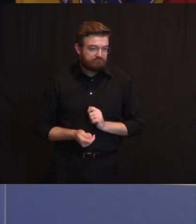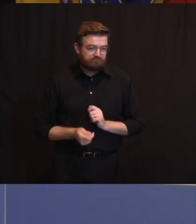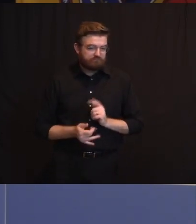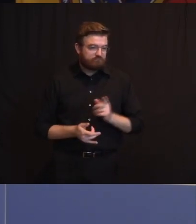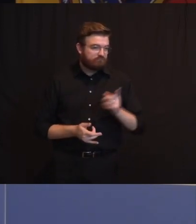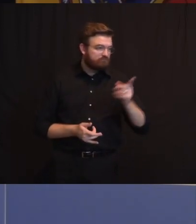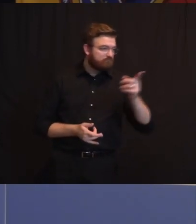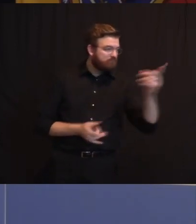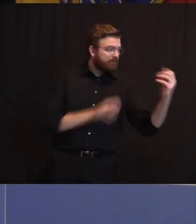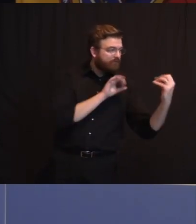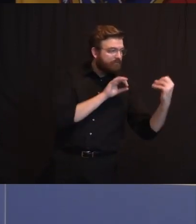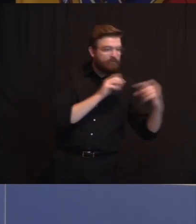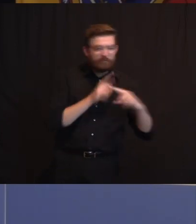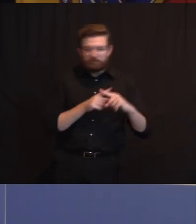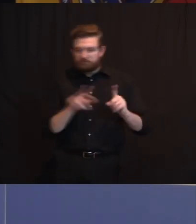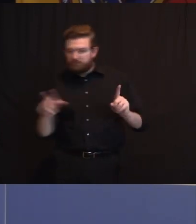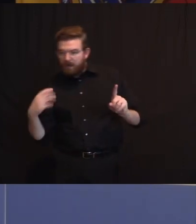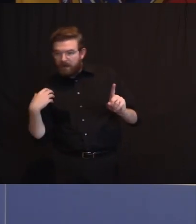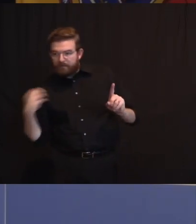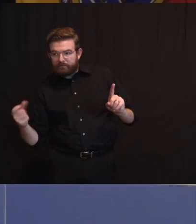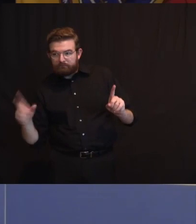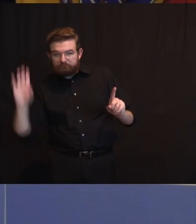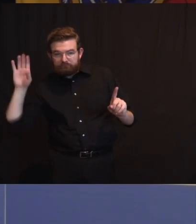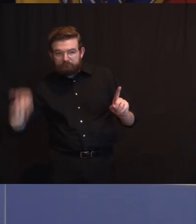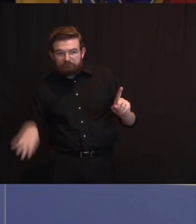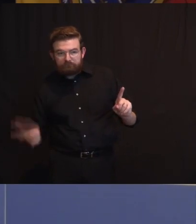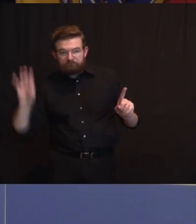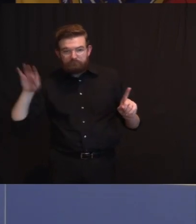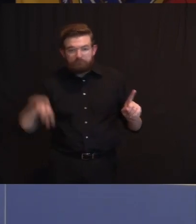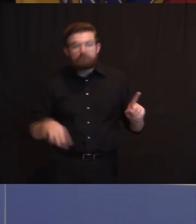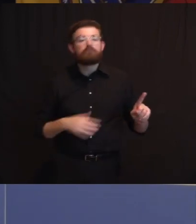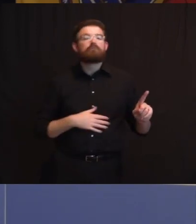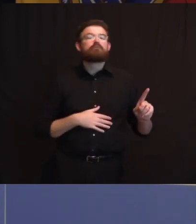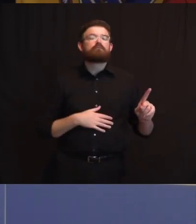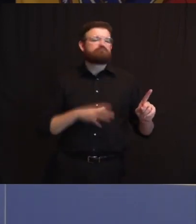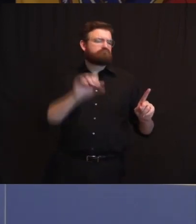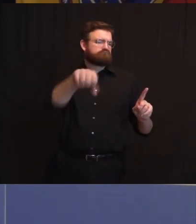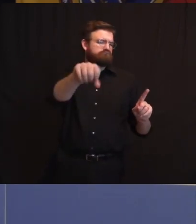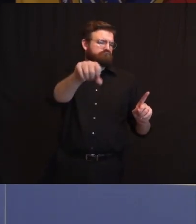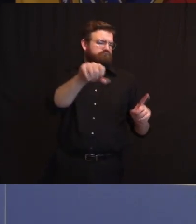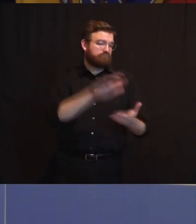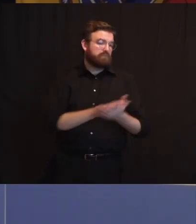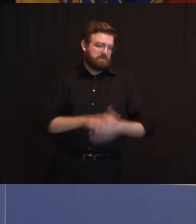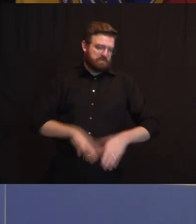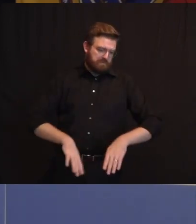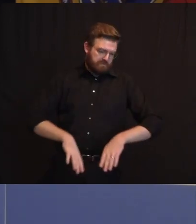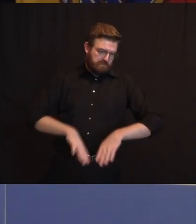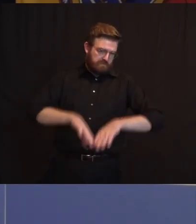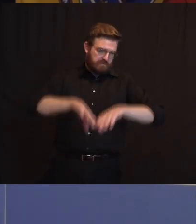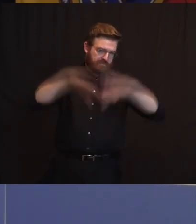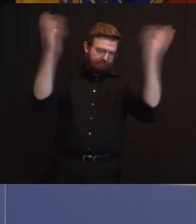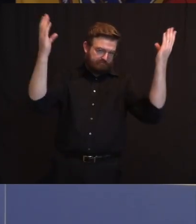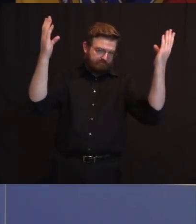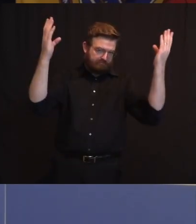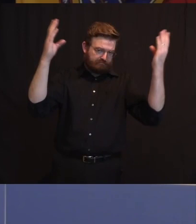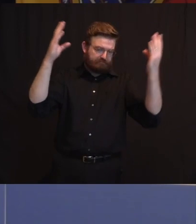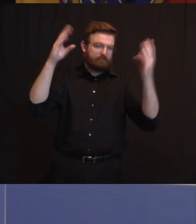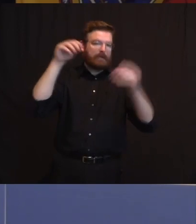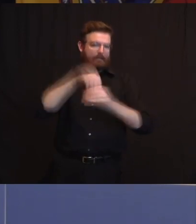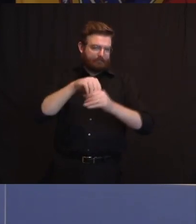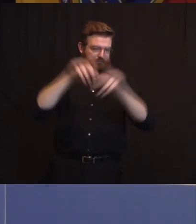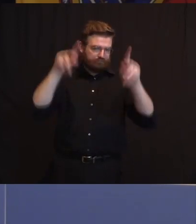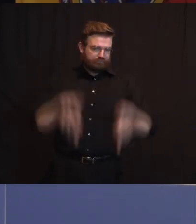initial guidance emphasized the expectation that schools will open in some capacity for in-person instruction in the fall, we